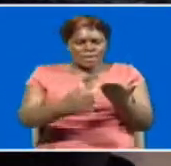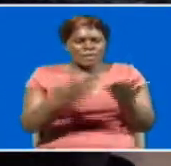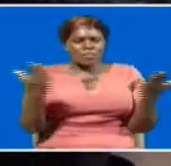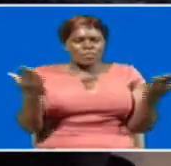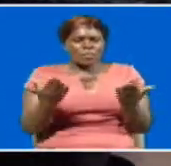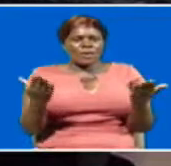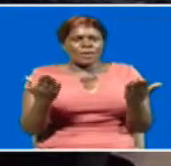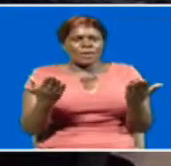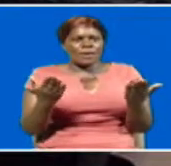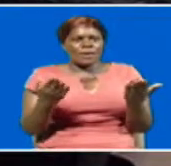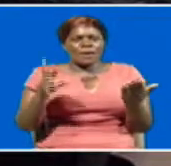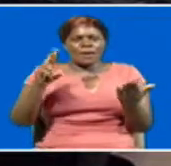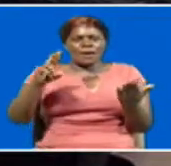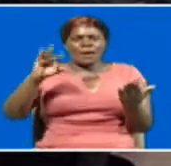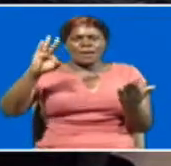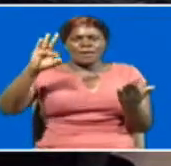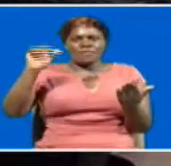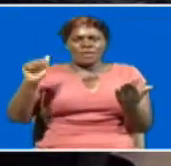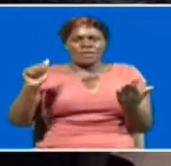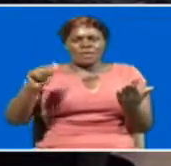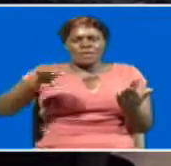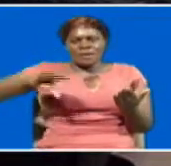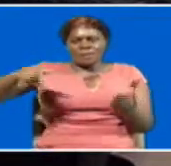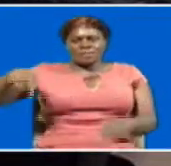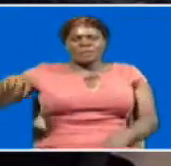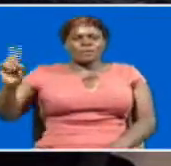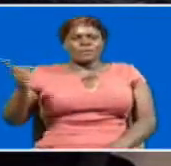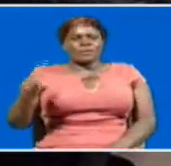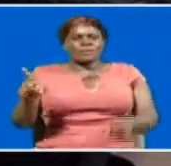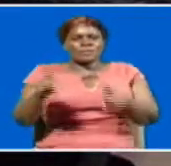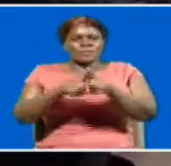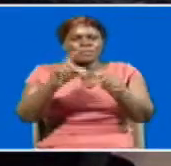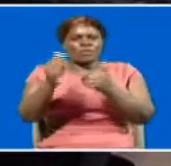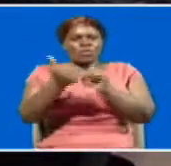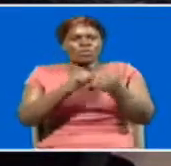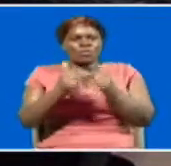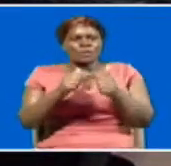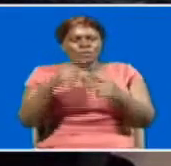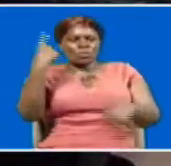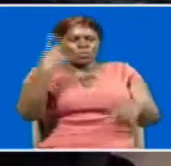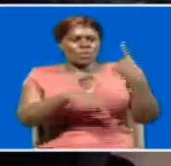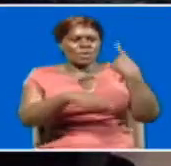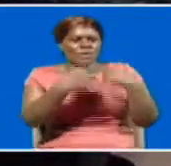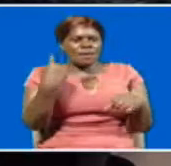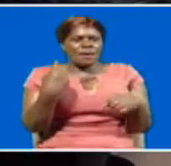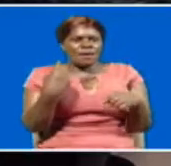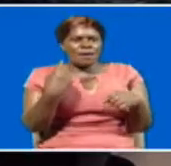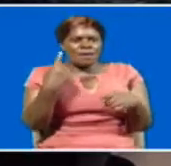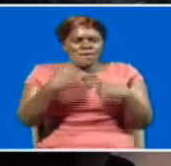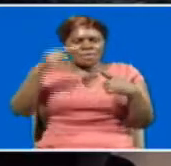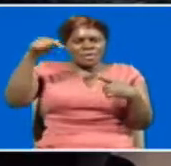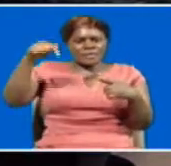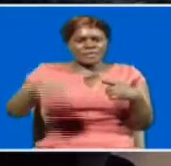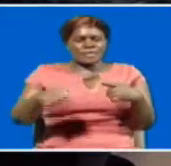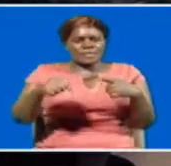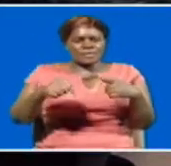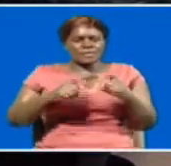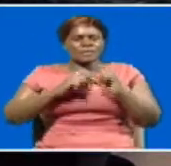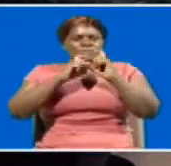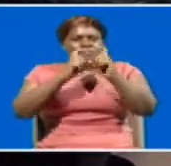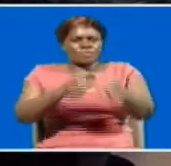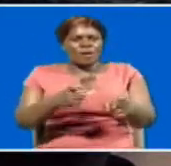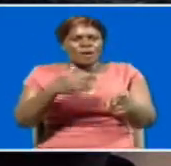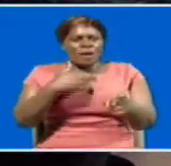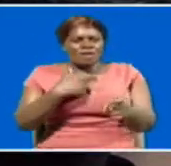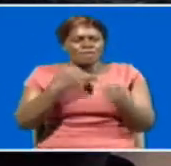the RFUA grounds right here in the capital, Nairobi. Now, that tournament will see the winner of this year's series crowned, despite